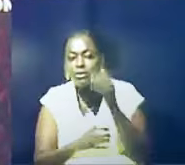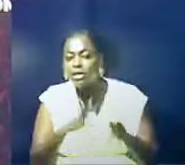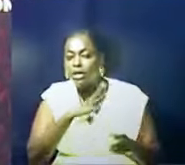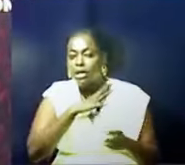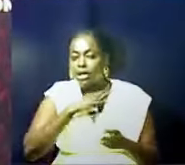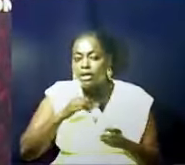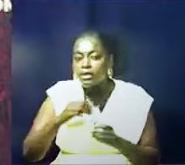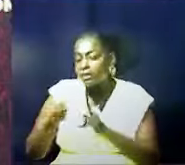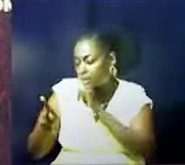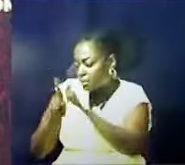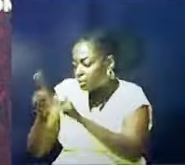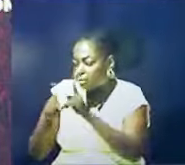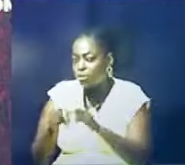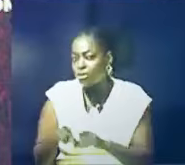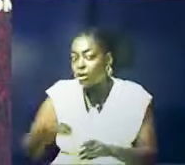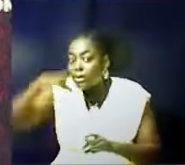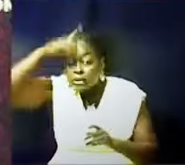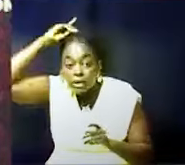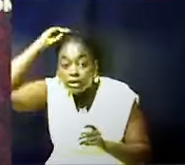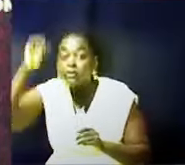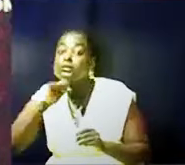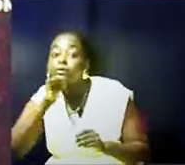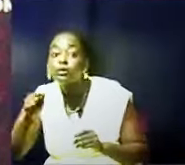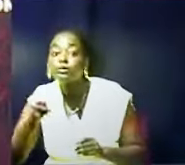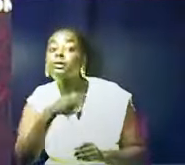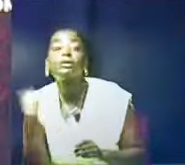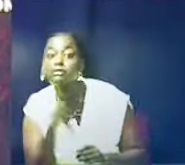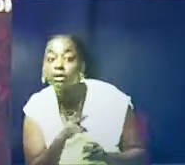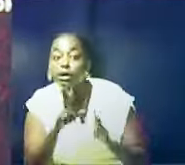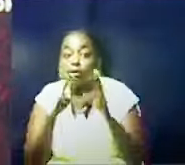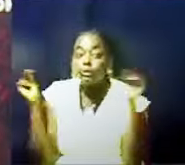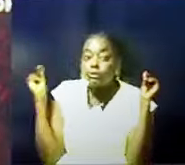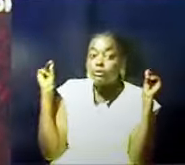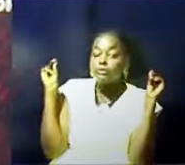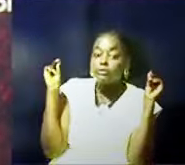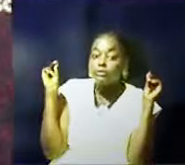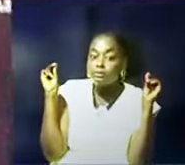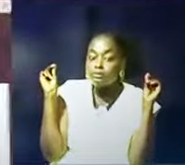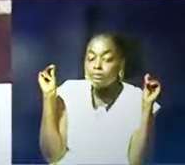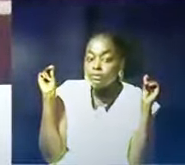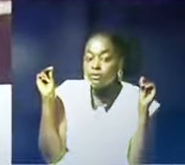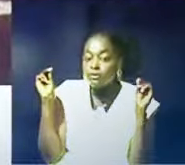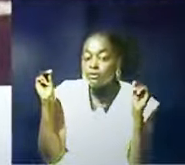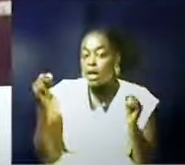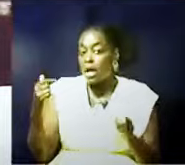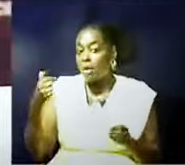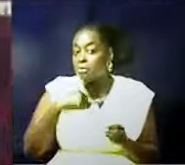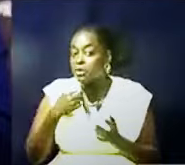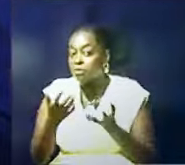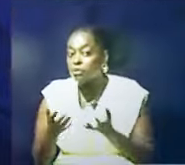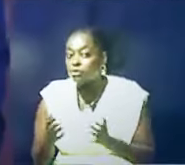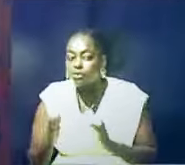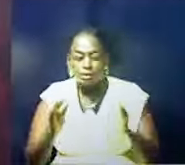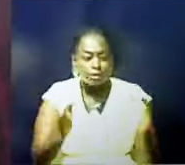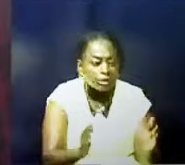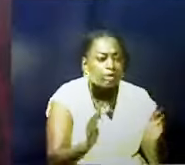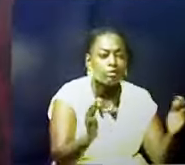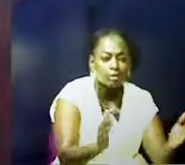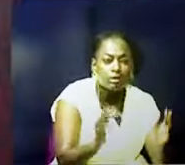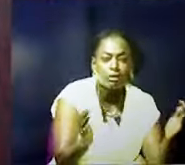Crawford. Daniel was not a priest. Daniel no onye sofo. And I want to challenge you. Now you don't need to be a